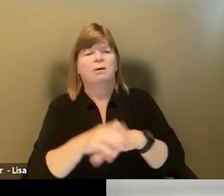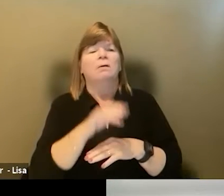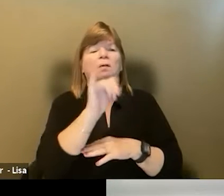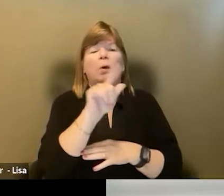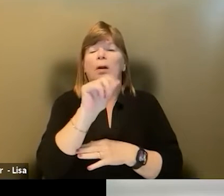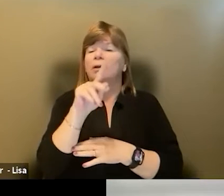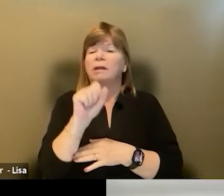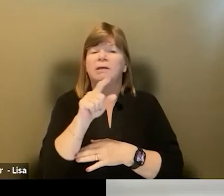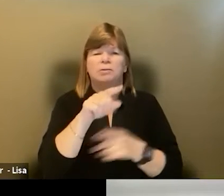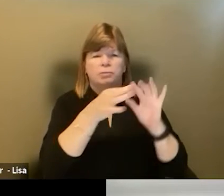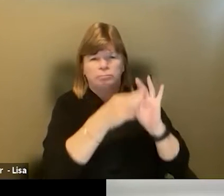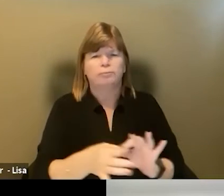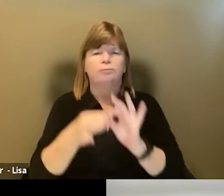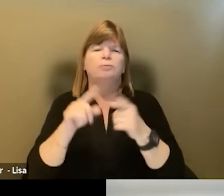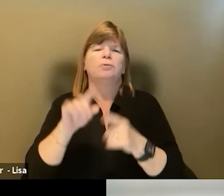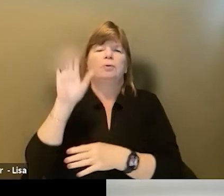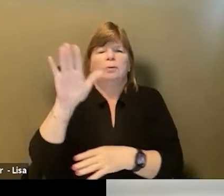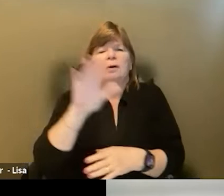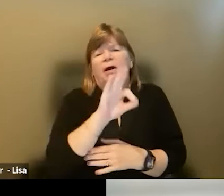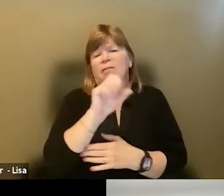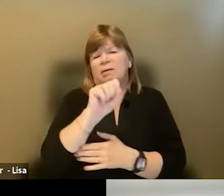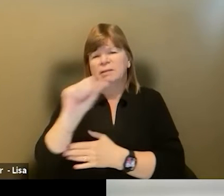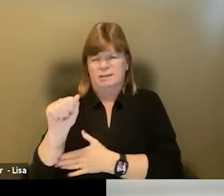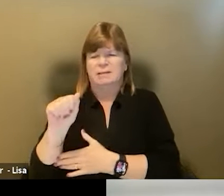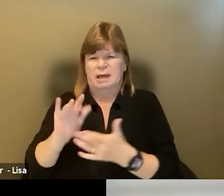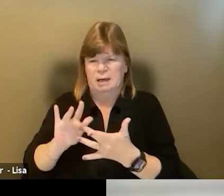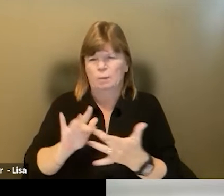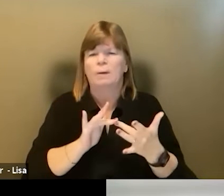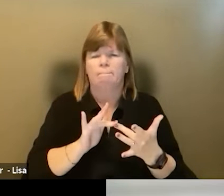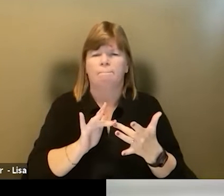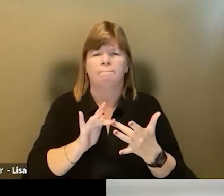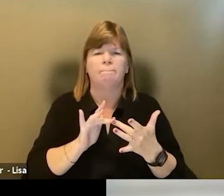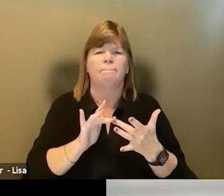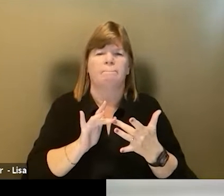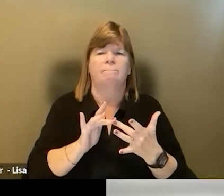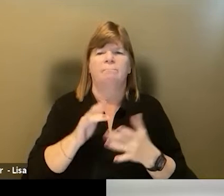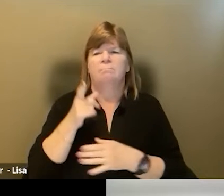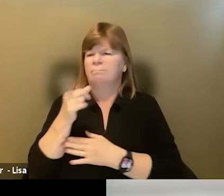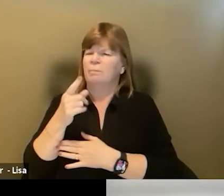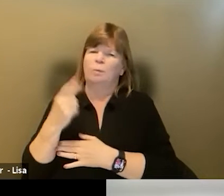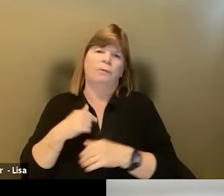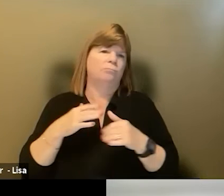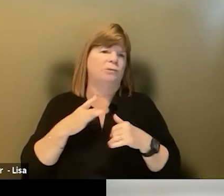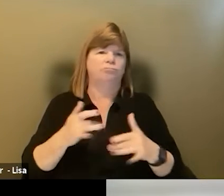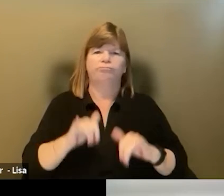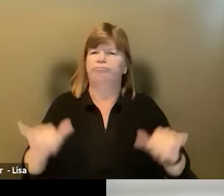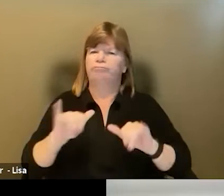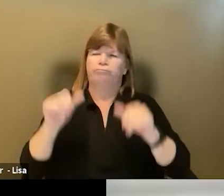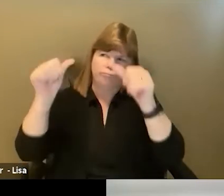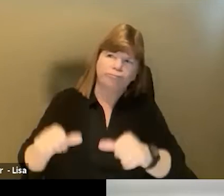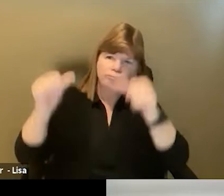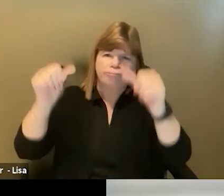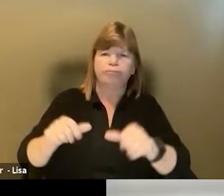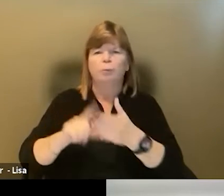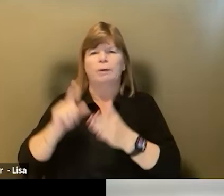you to the Family and Social Services Administration web pages where we consistently post items that are